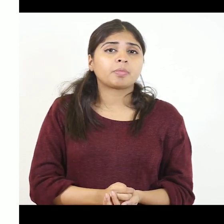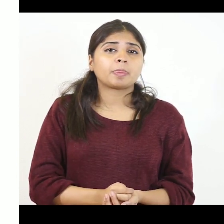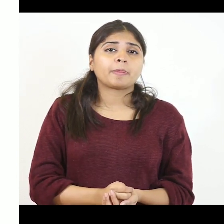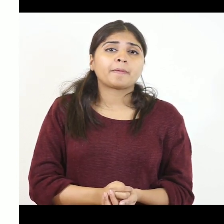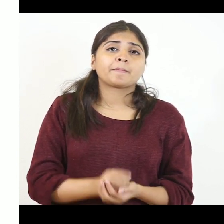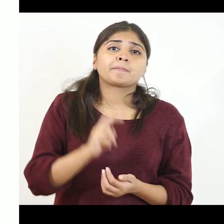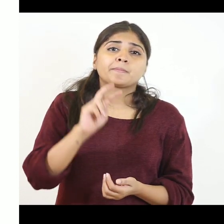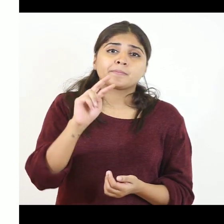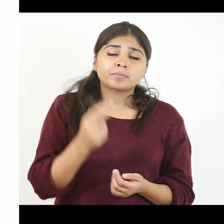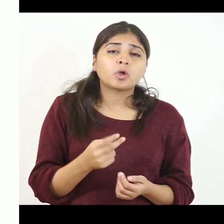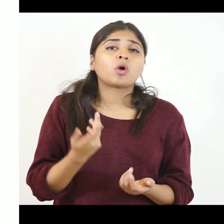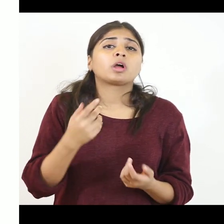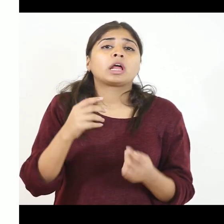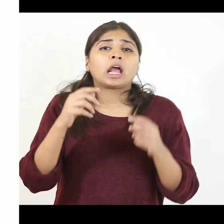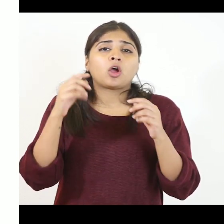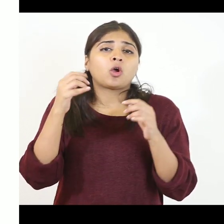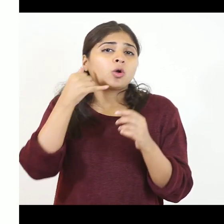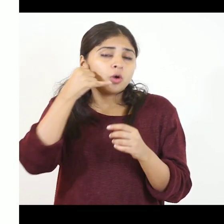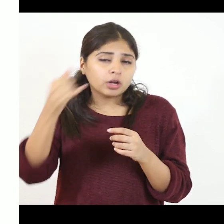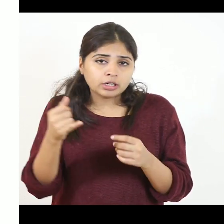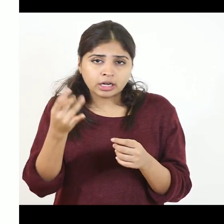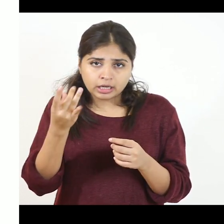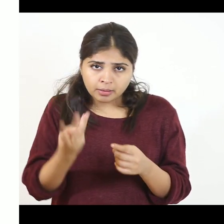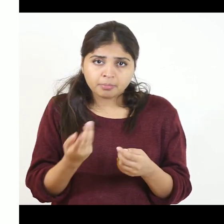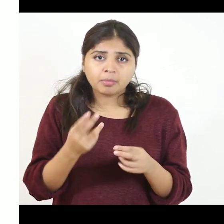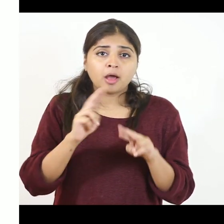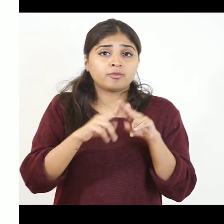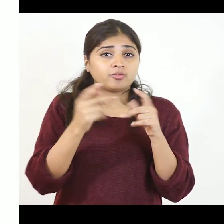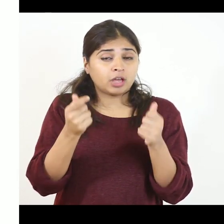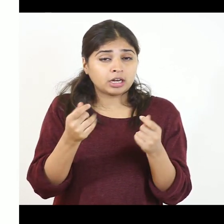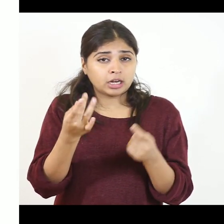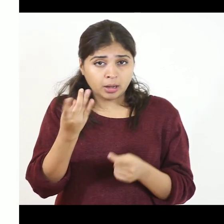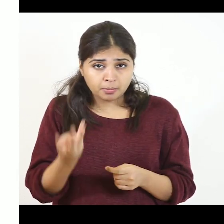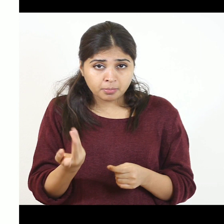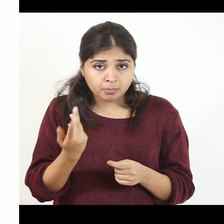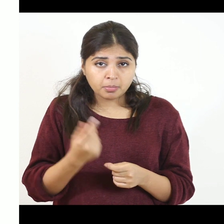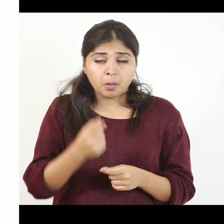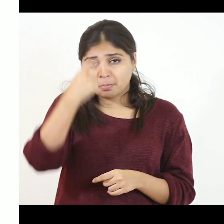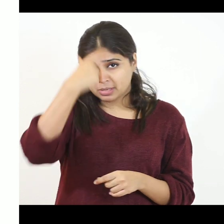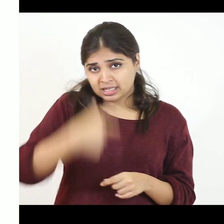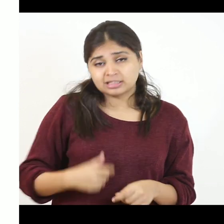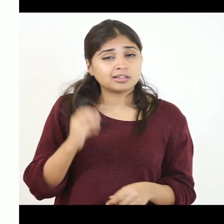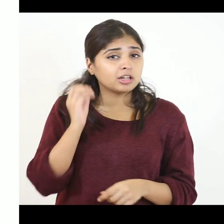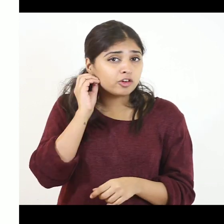financial information, personal information, etc.